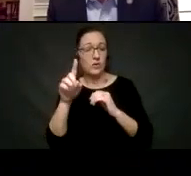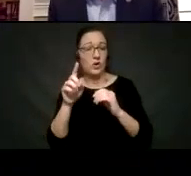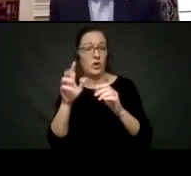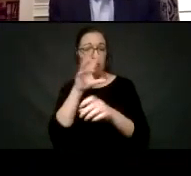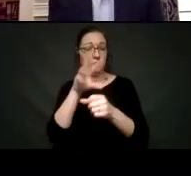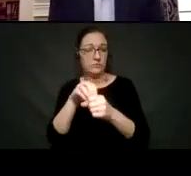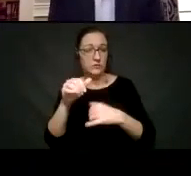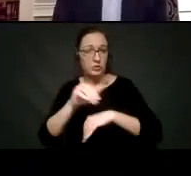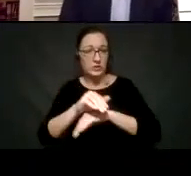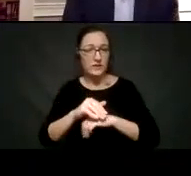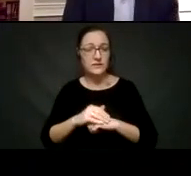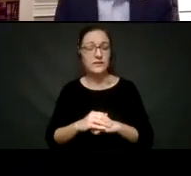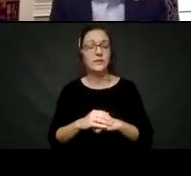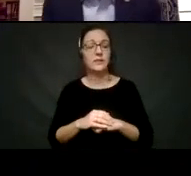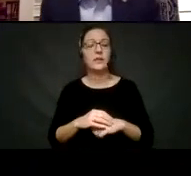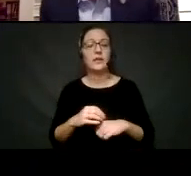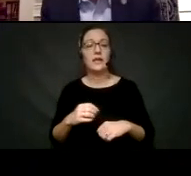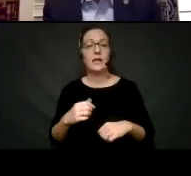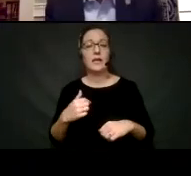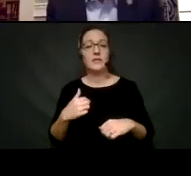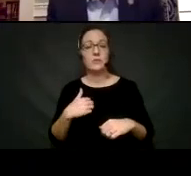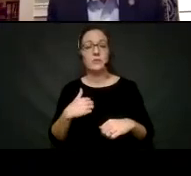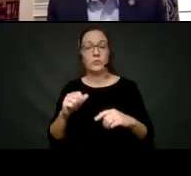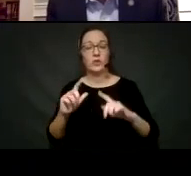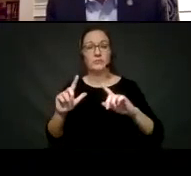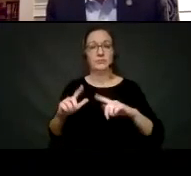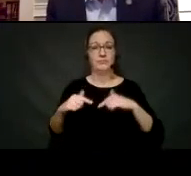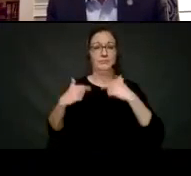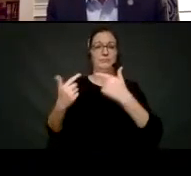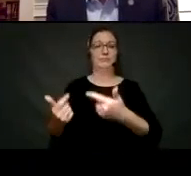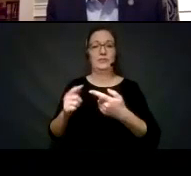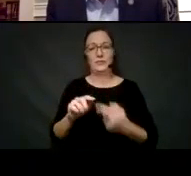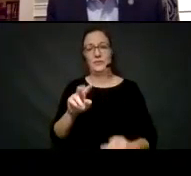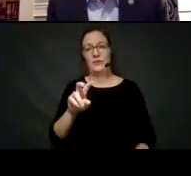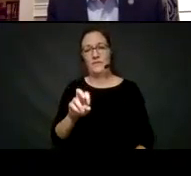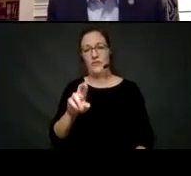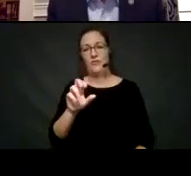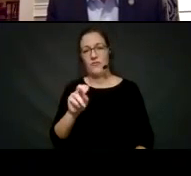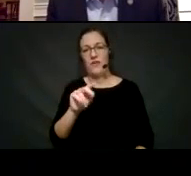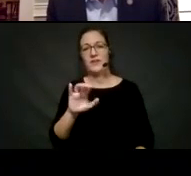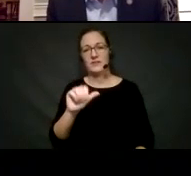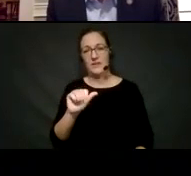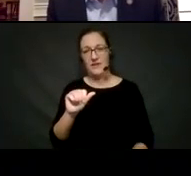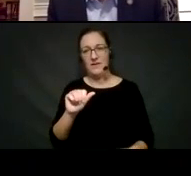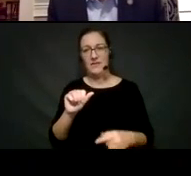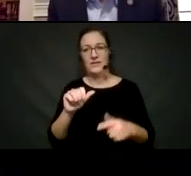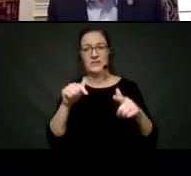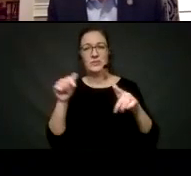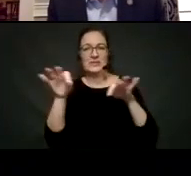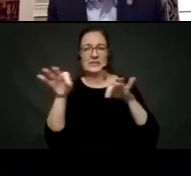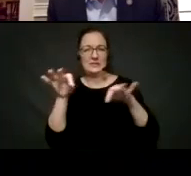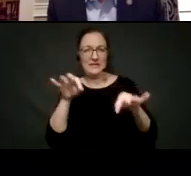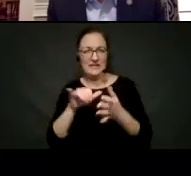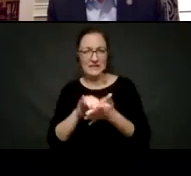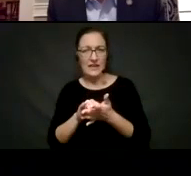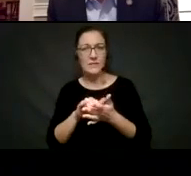So I'm going to turn things over to Veronica to discuss that, and